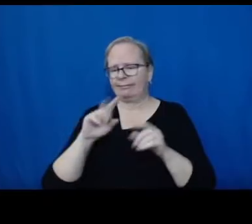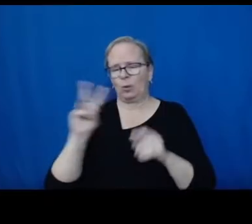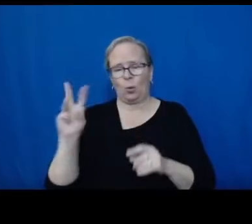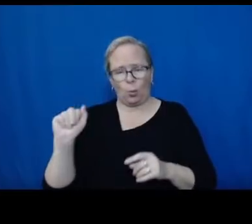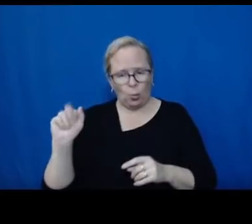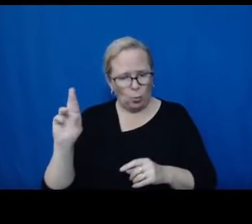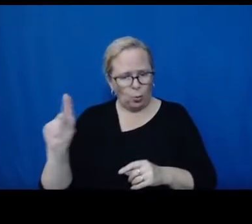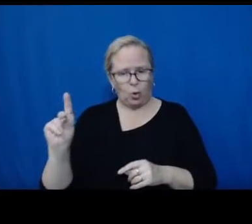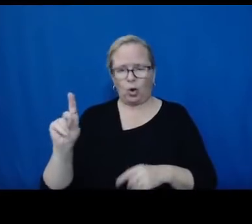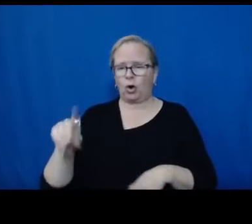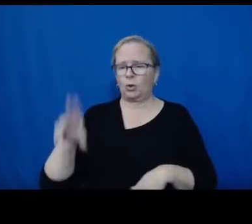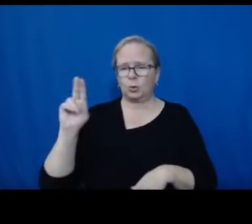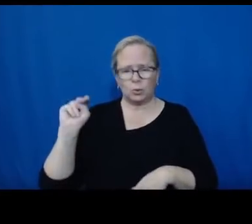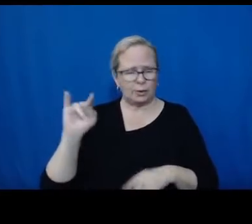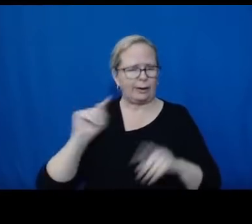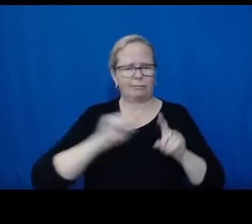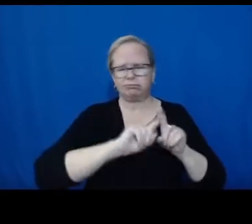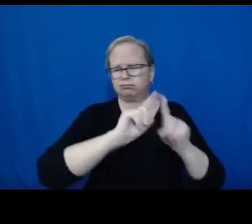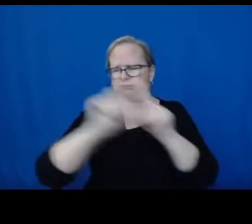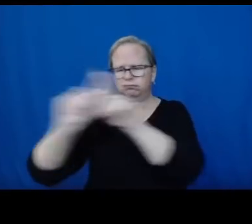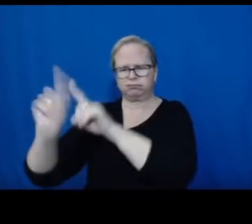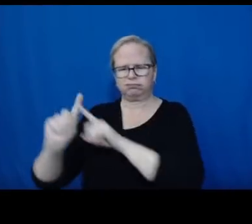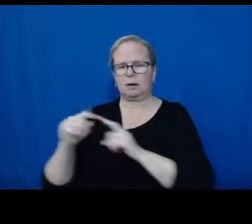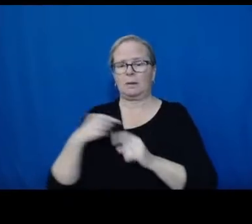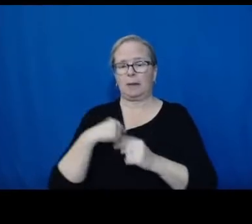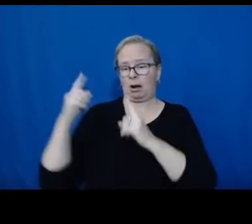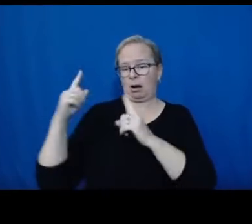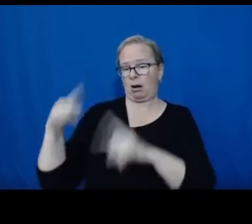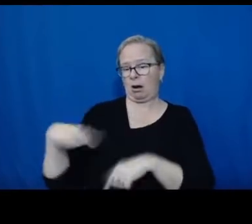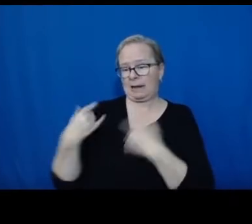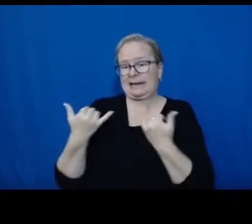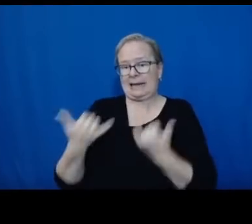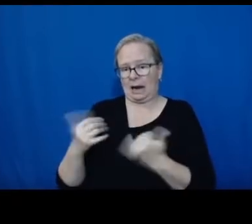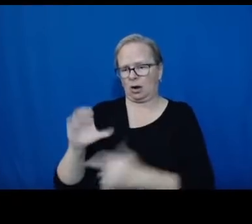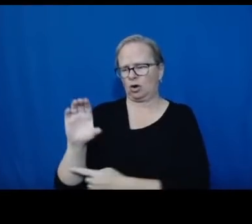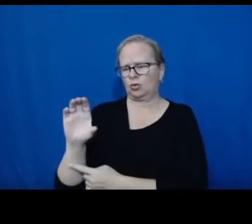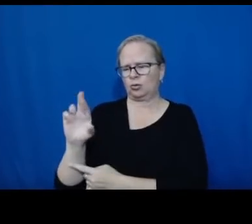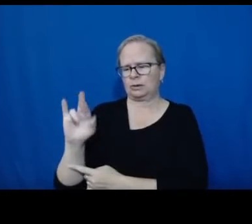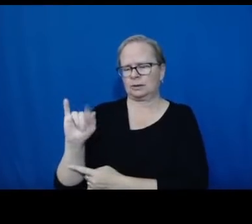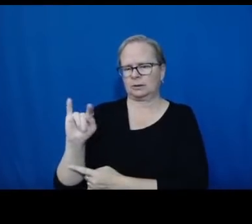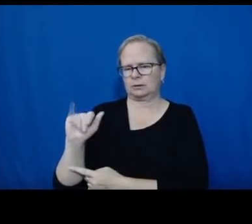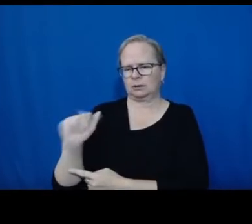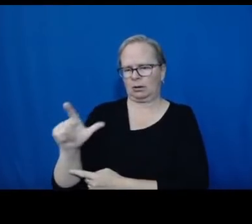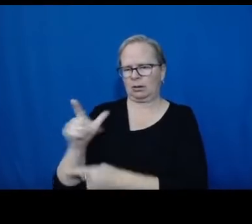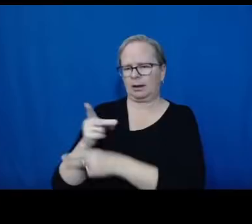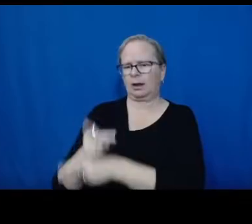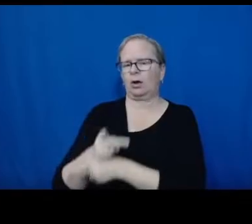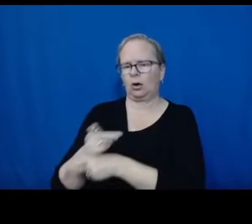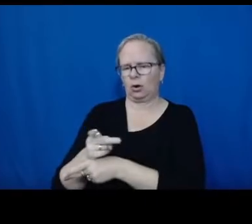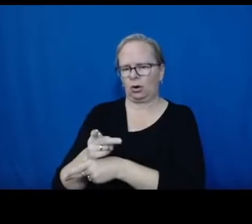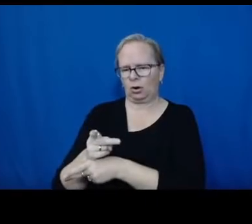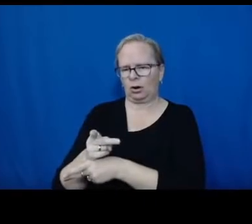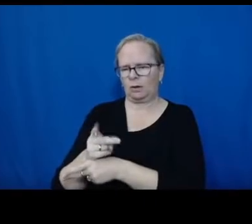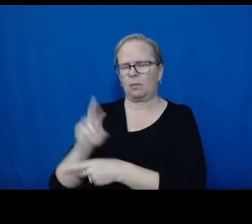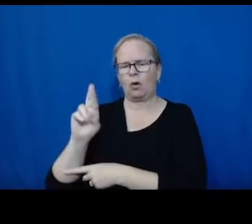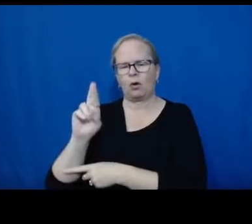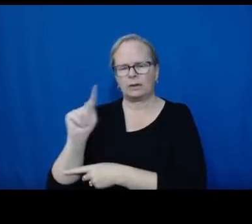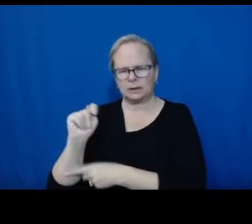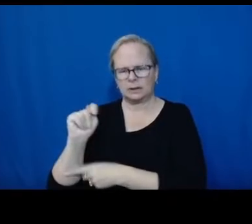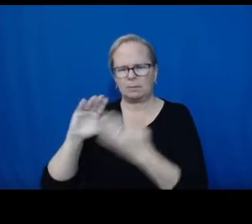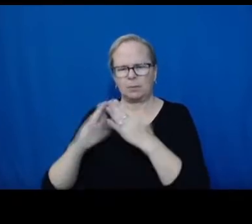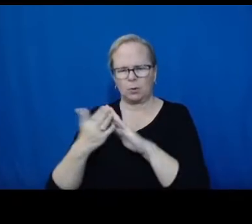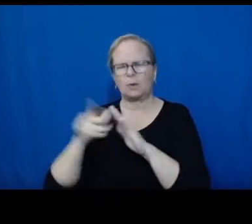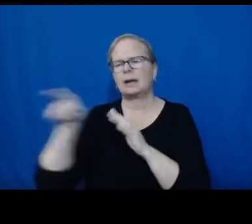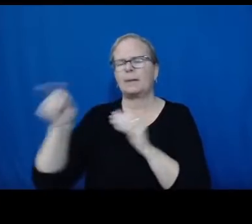I have always worked critical care my whole life, but there can be respiratory therapists who work in the community and they help with asthma teaching and kind of